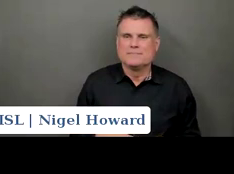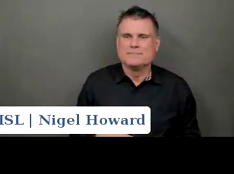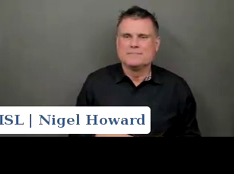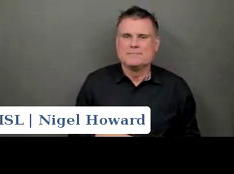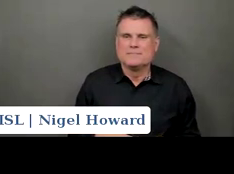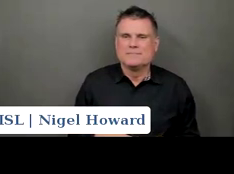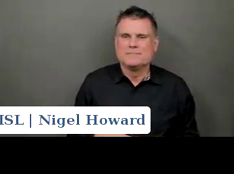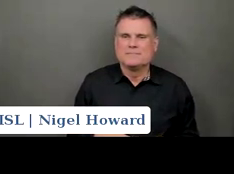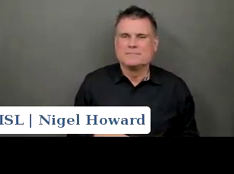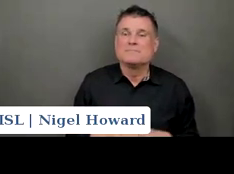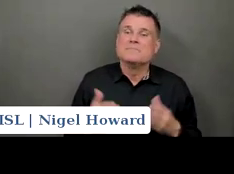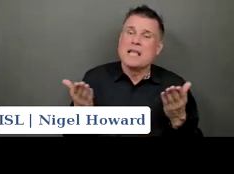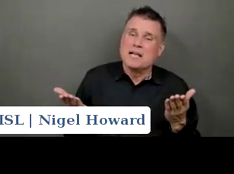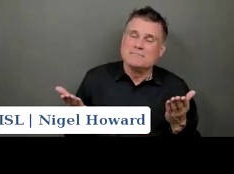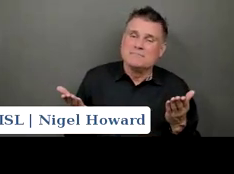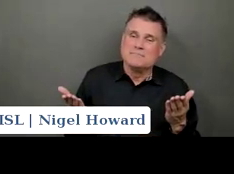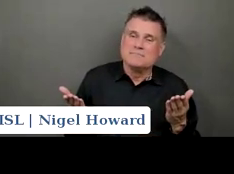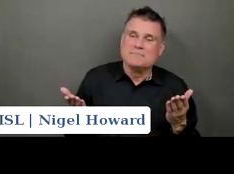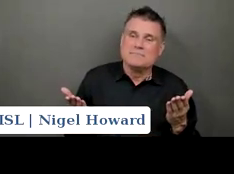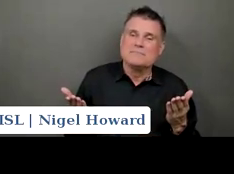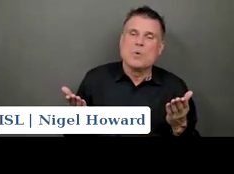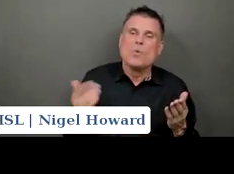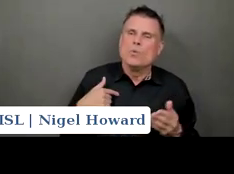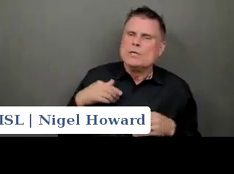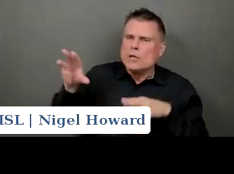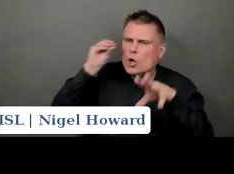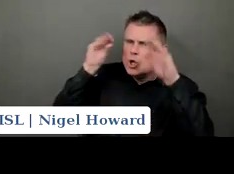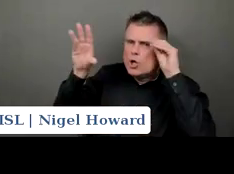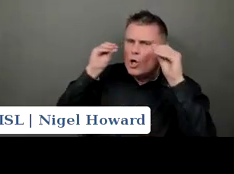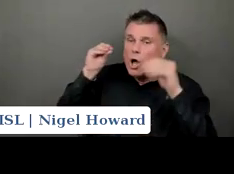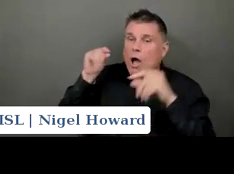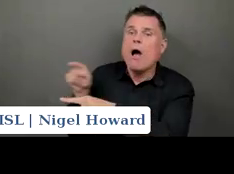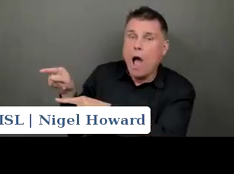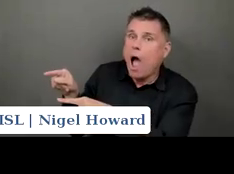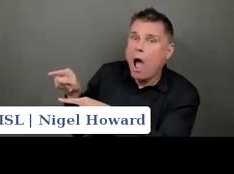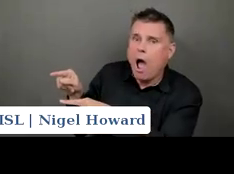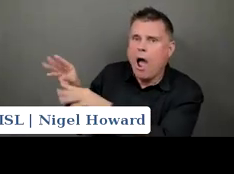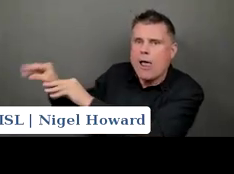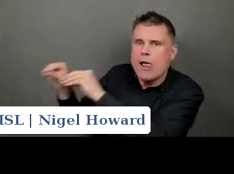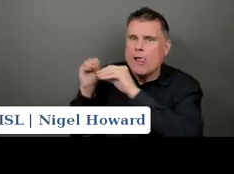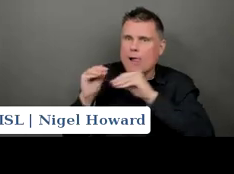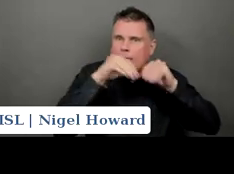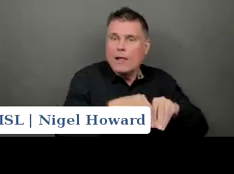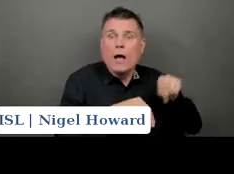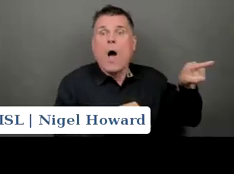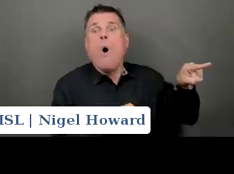lessons from EWP there. For example, the funding model is very much more aligned to the minimum wage